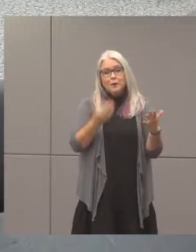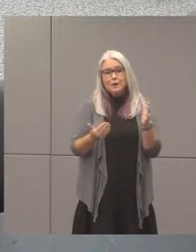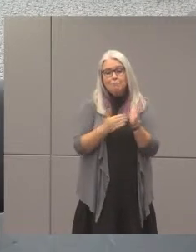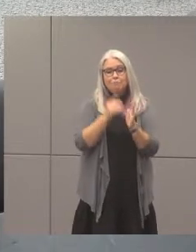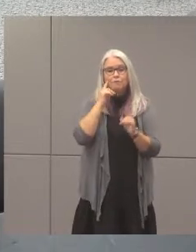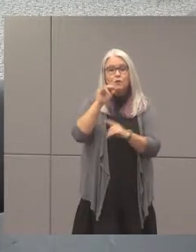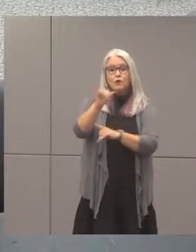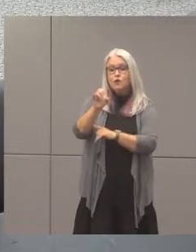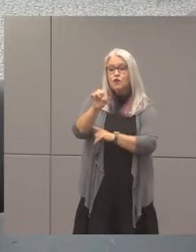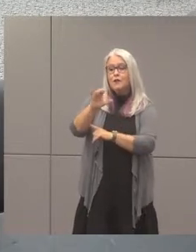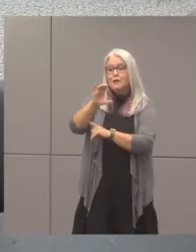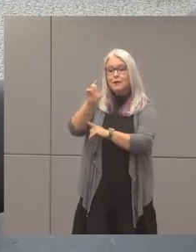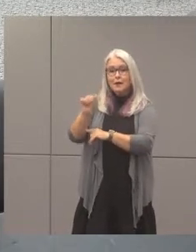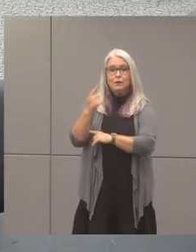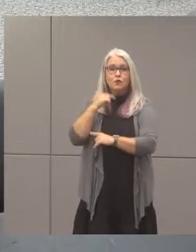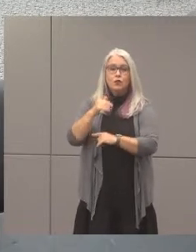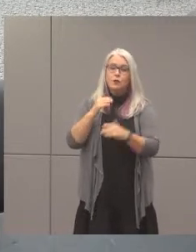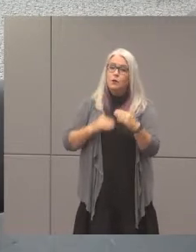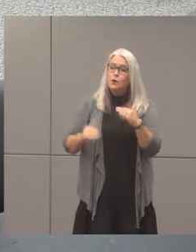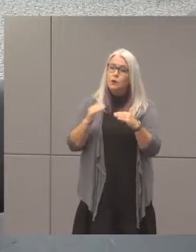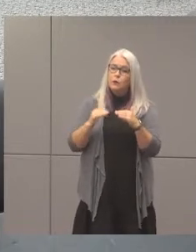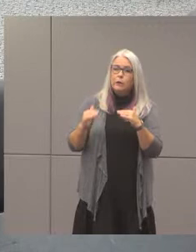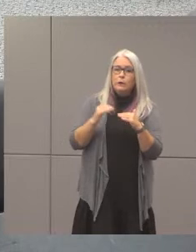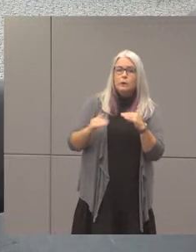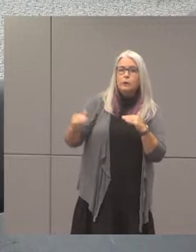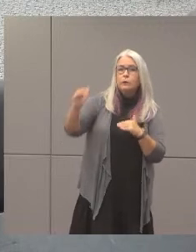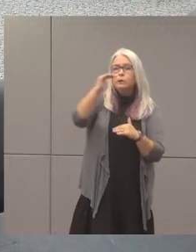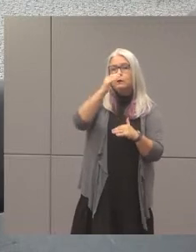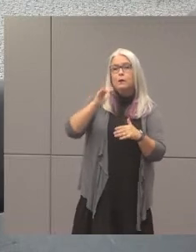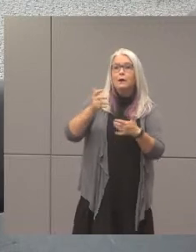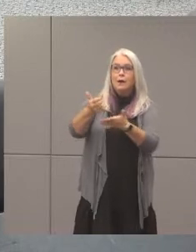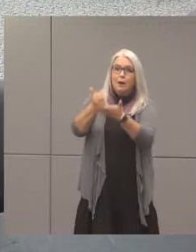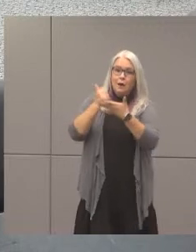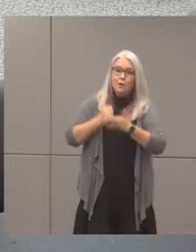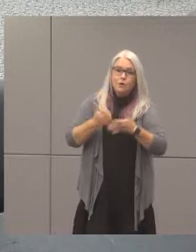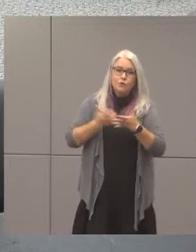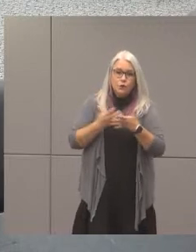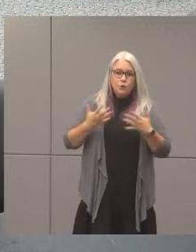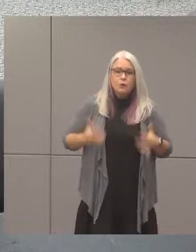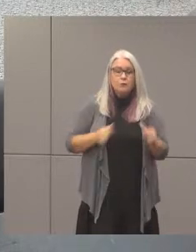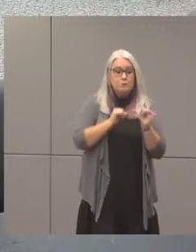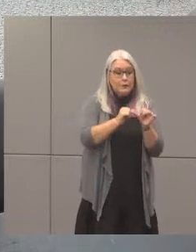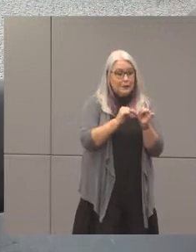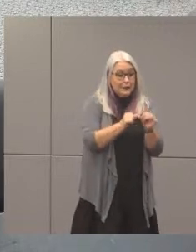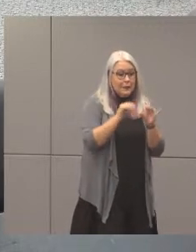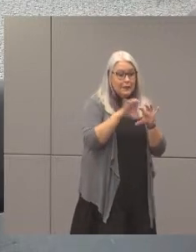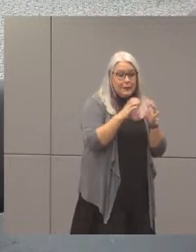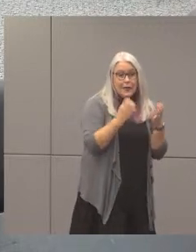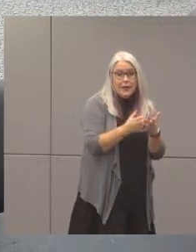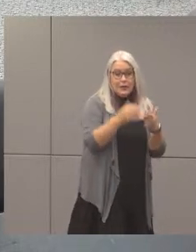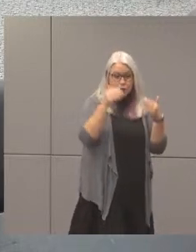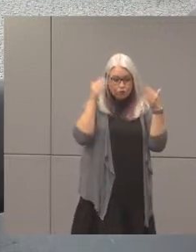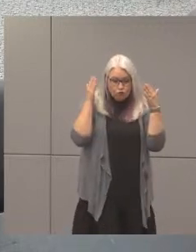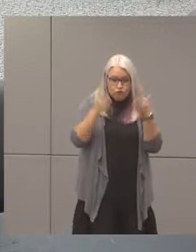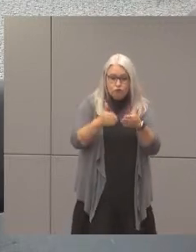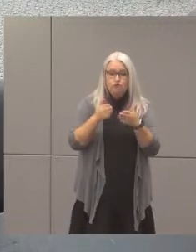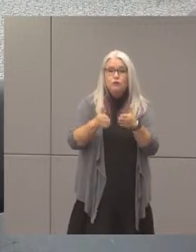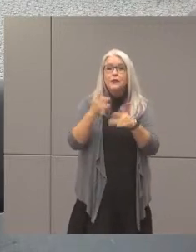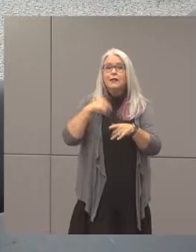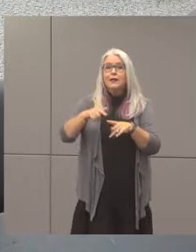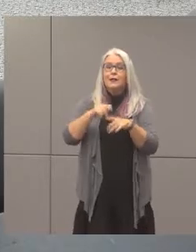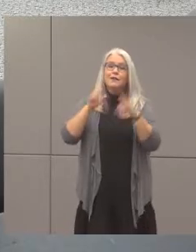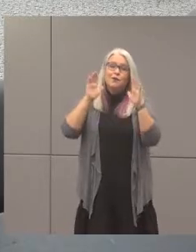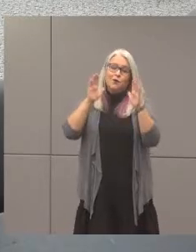did go above and beyond this semester, helping me maintain my classes, making sure I stayed on the right track, and giving great words